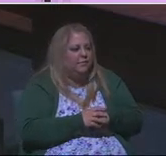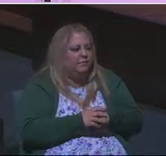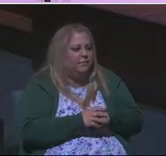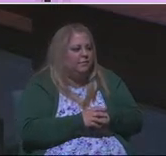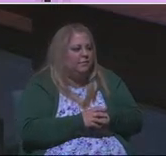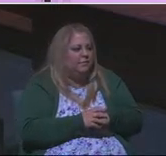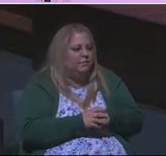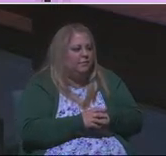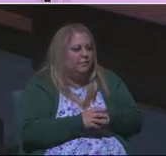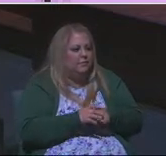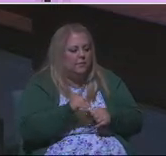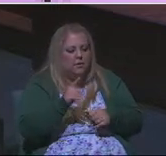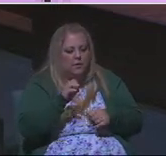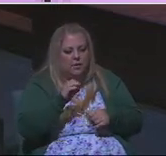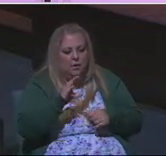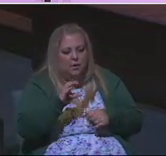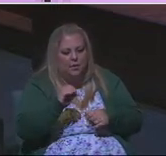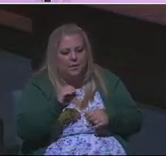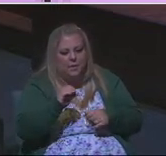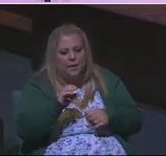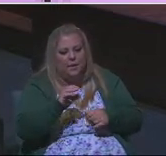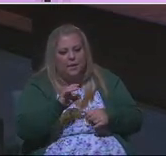On December the 8th, 1980,